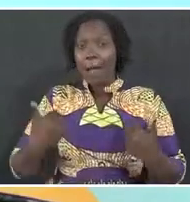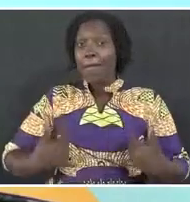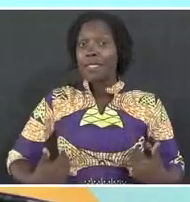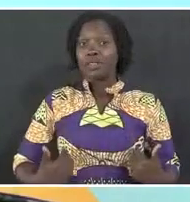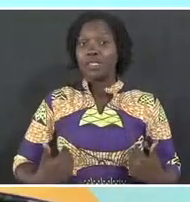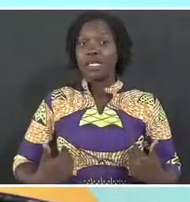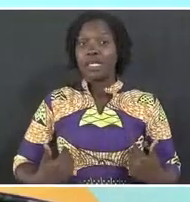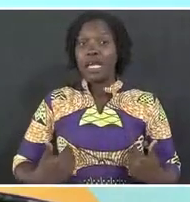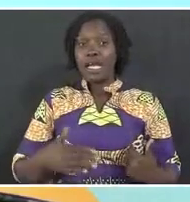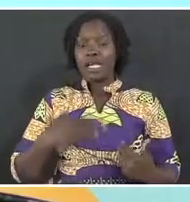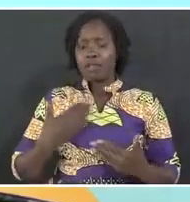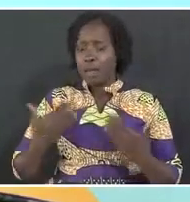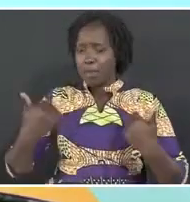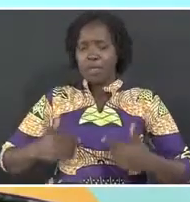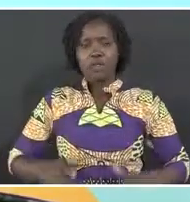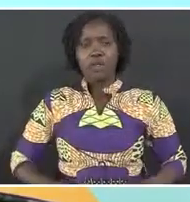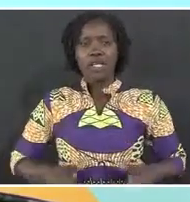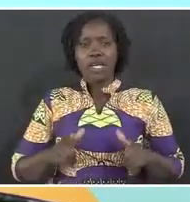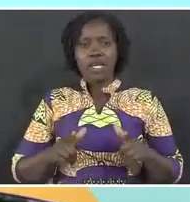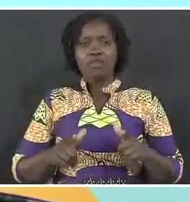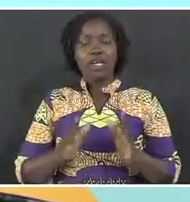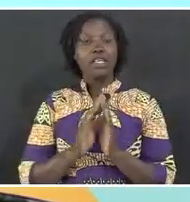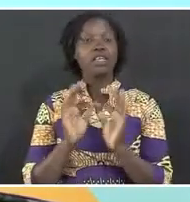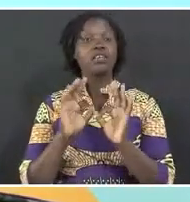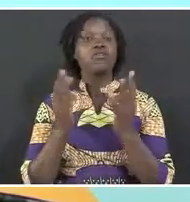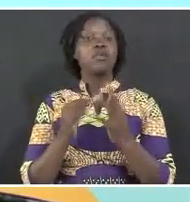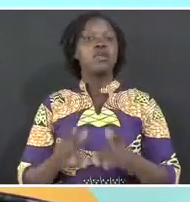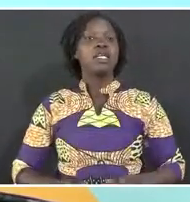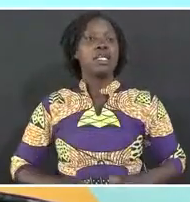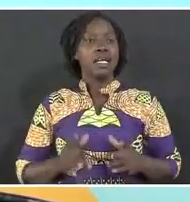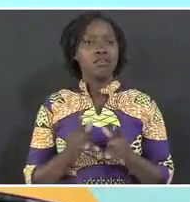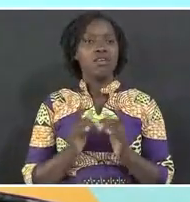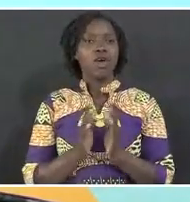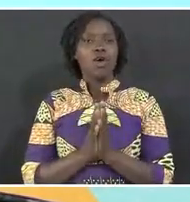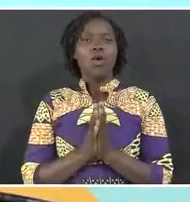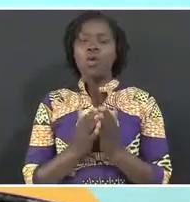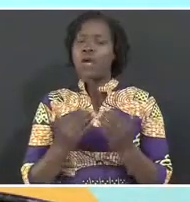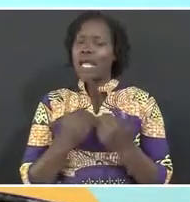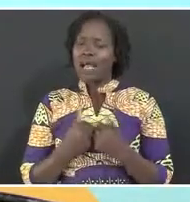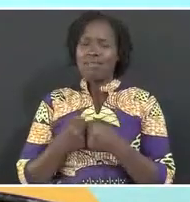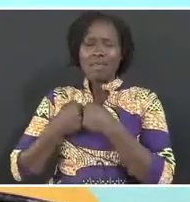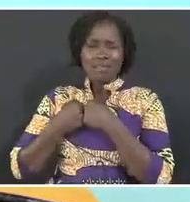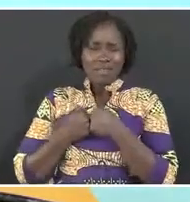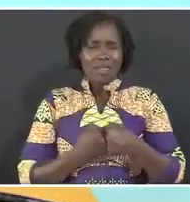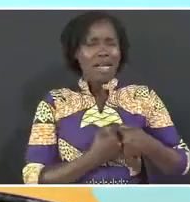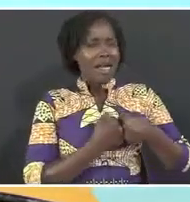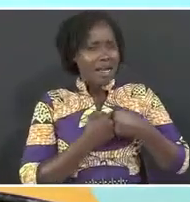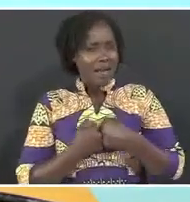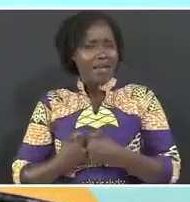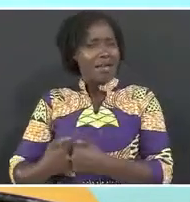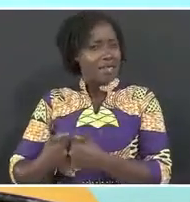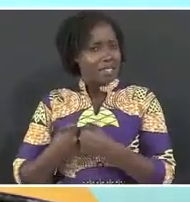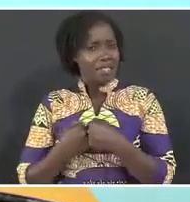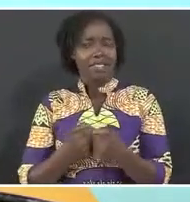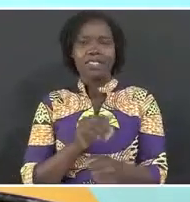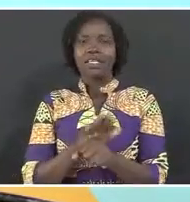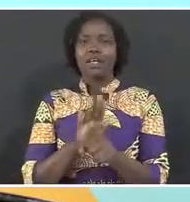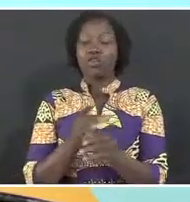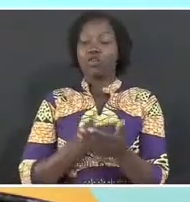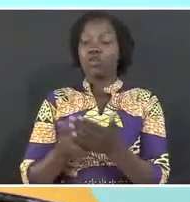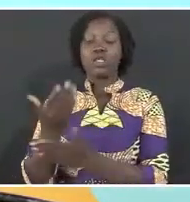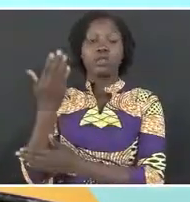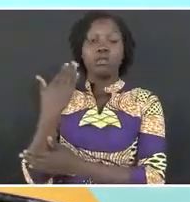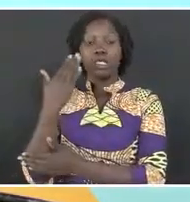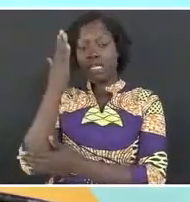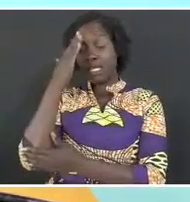Personally, in my personal life and in our family's life, we have had very tough weeks. And